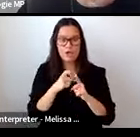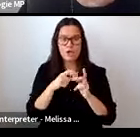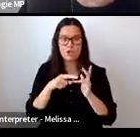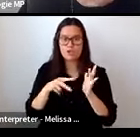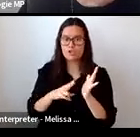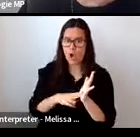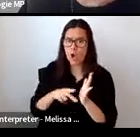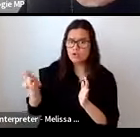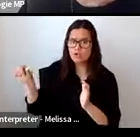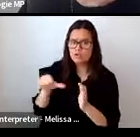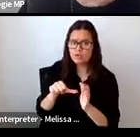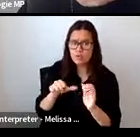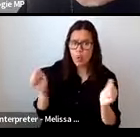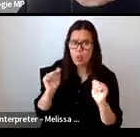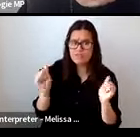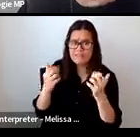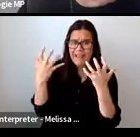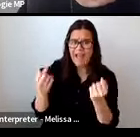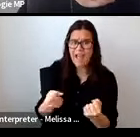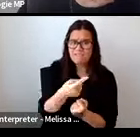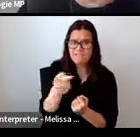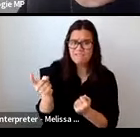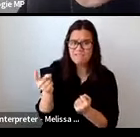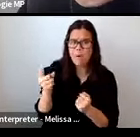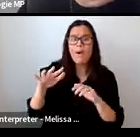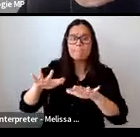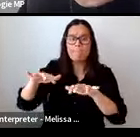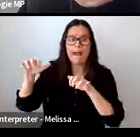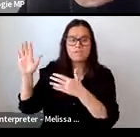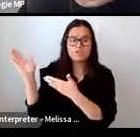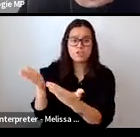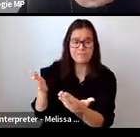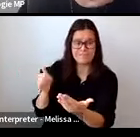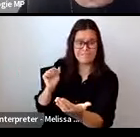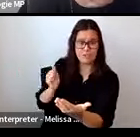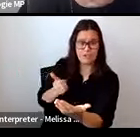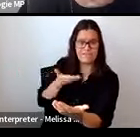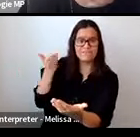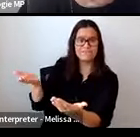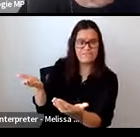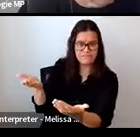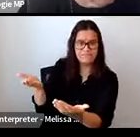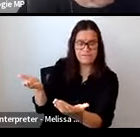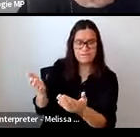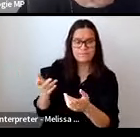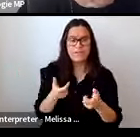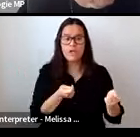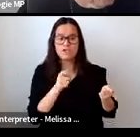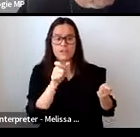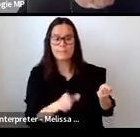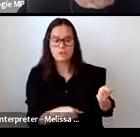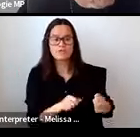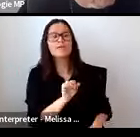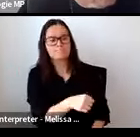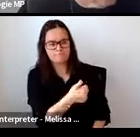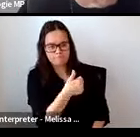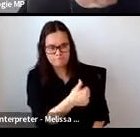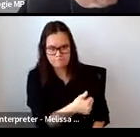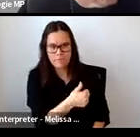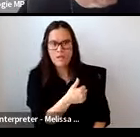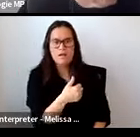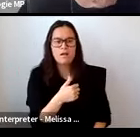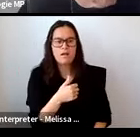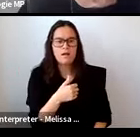Right. Parliamentary services will have them. Right, thank you, because I certainly just have a very small,